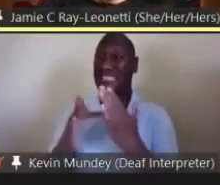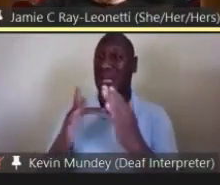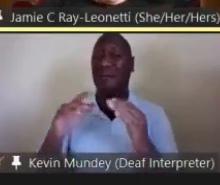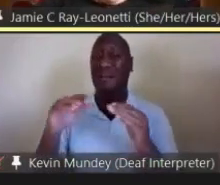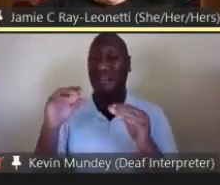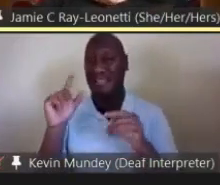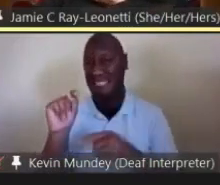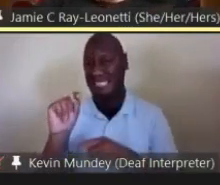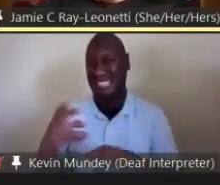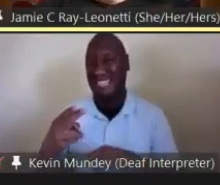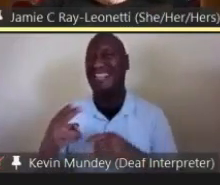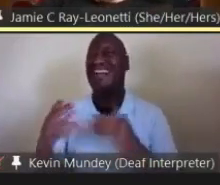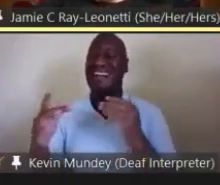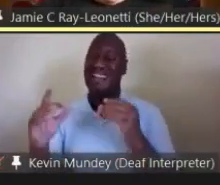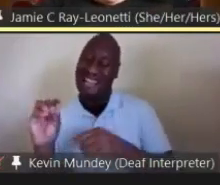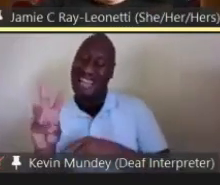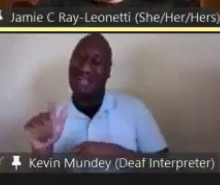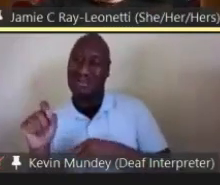lives.